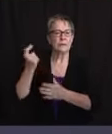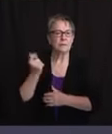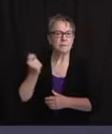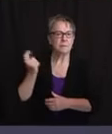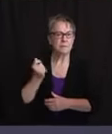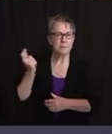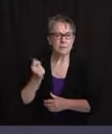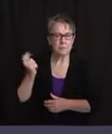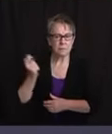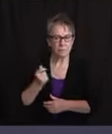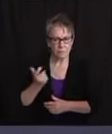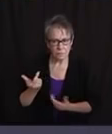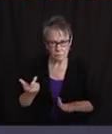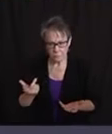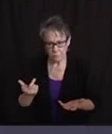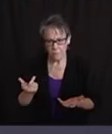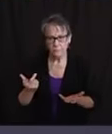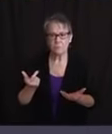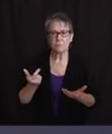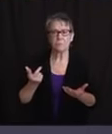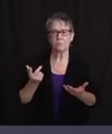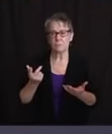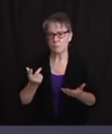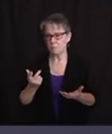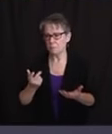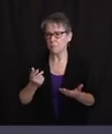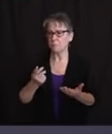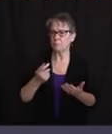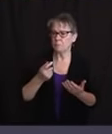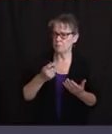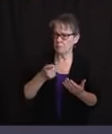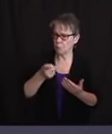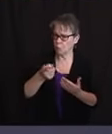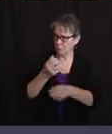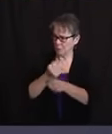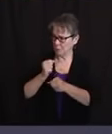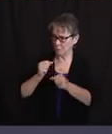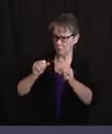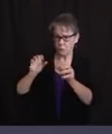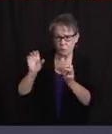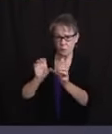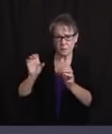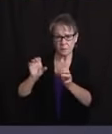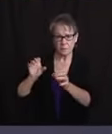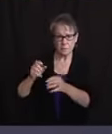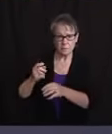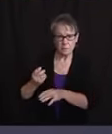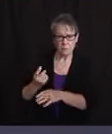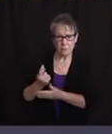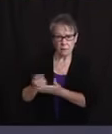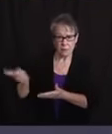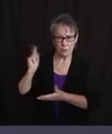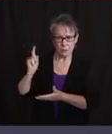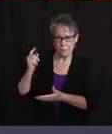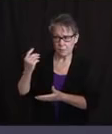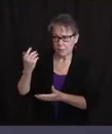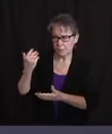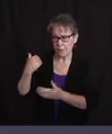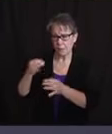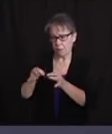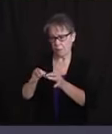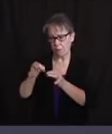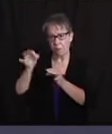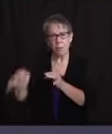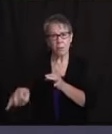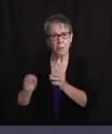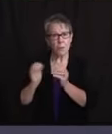Curious, have those people started to be certified, and if not, when? Some of them have just been telling us that agents told them it